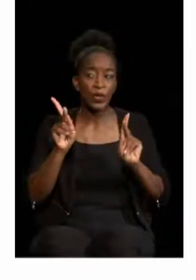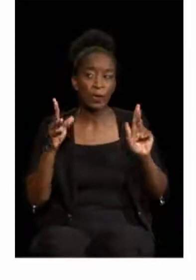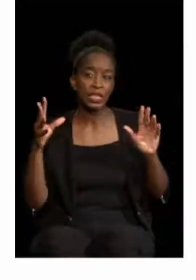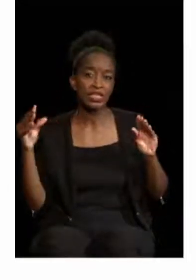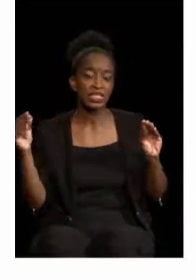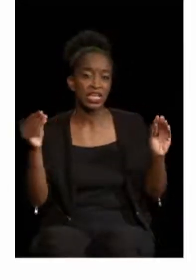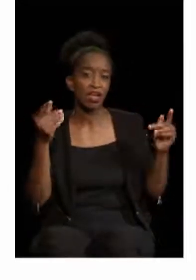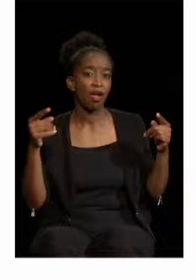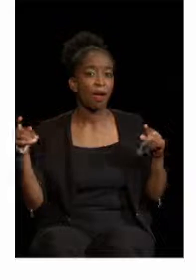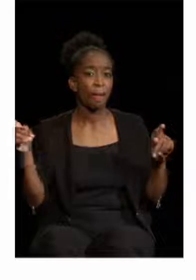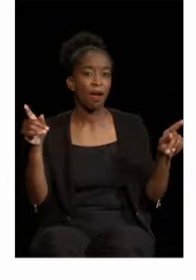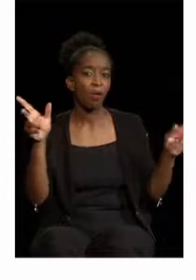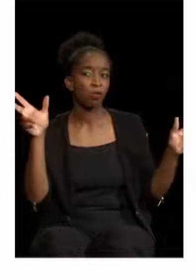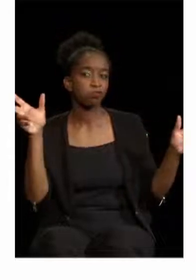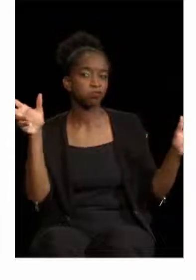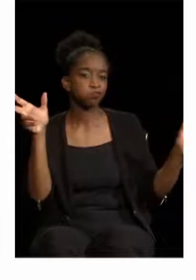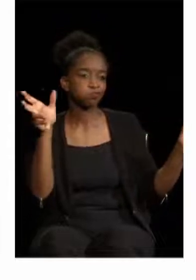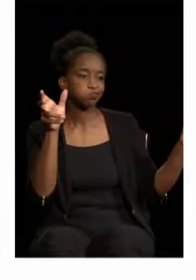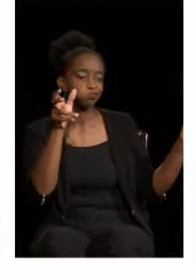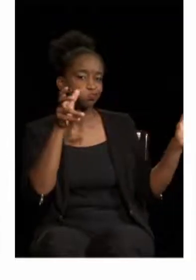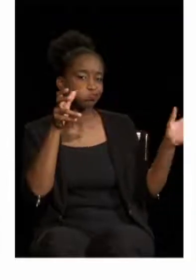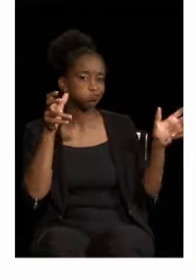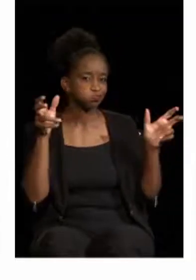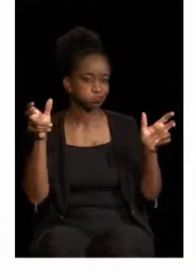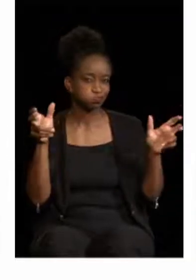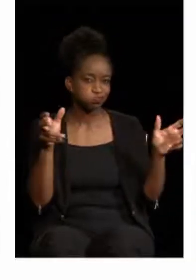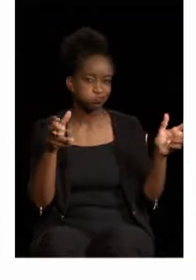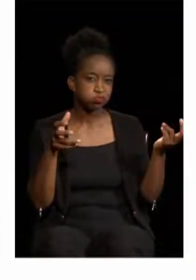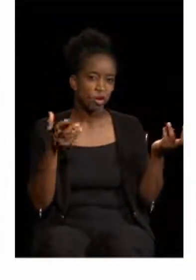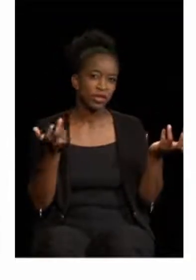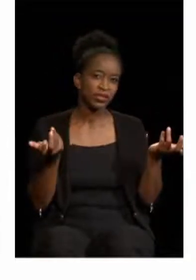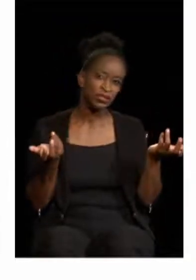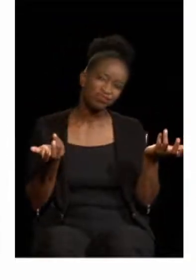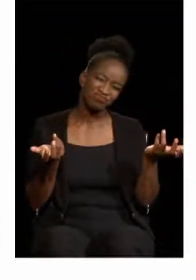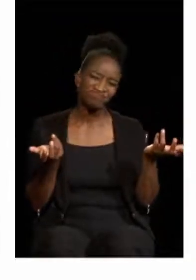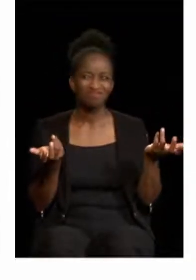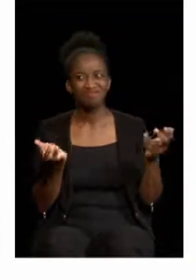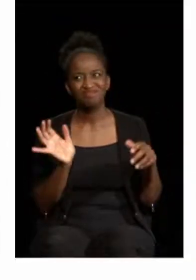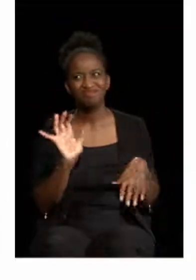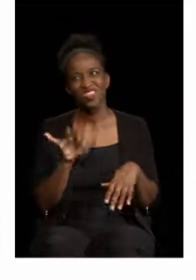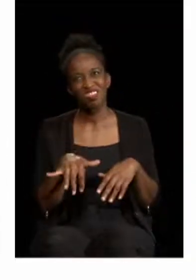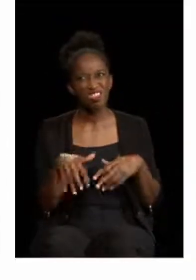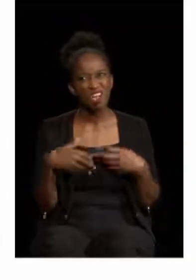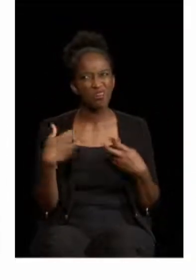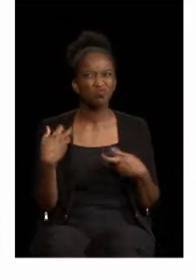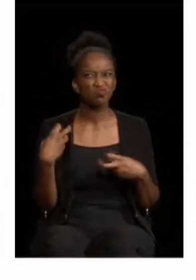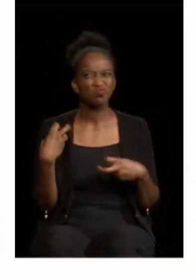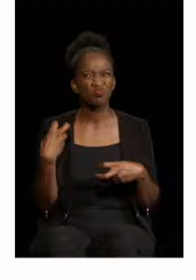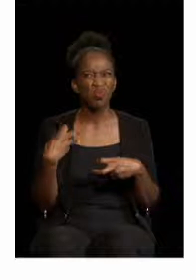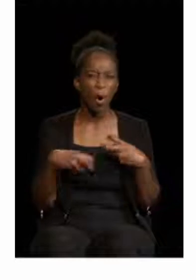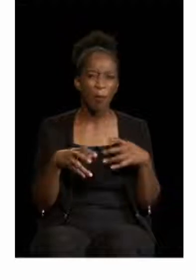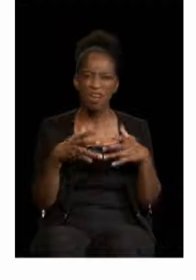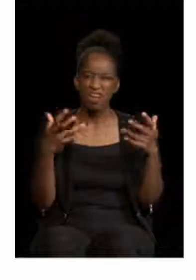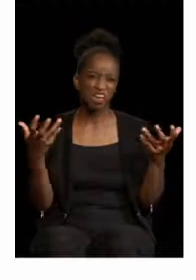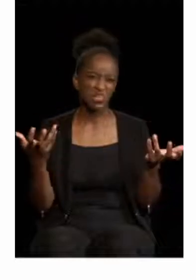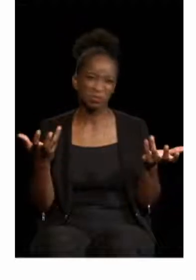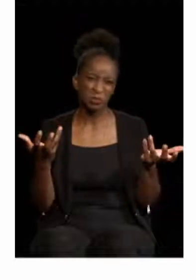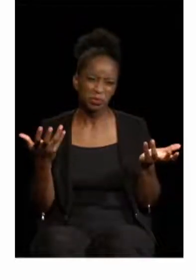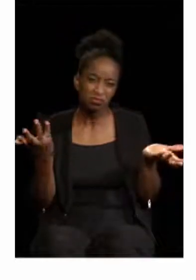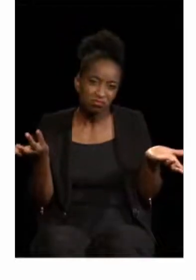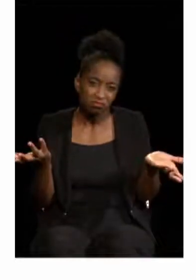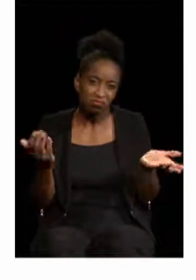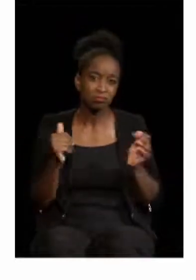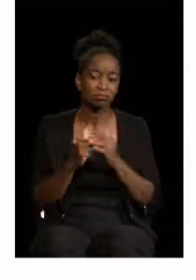I don't really think it's that big an issue. Finding help for mental health should be